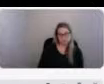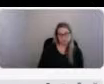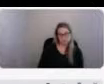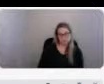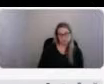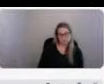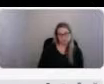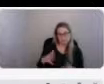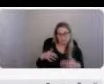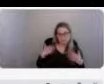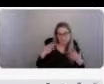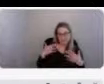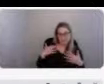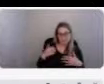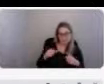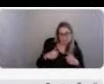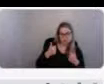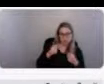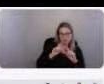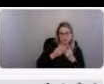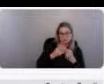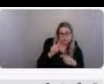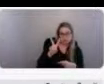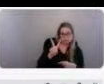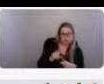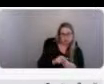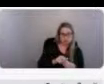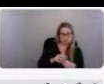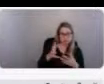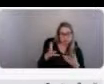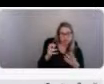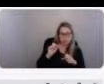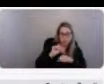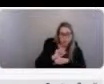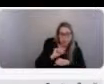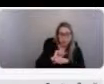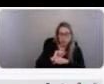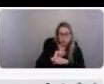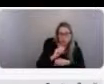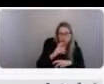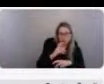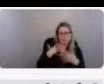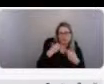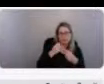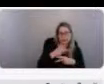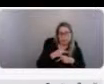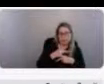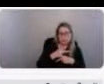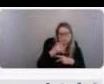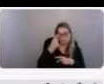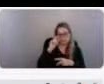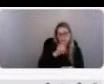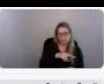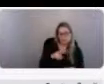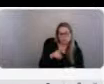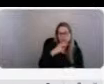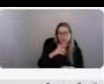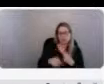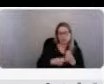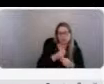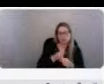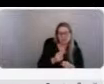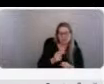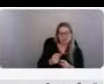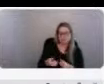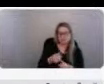uh i'm very happy to be leaving the district too i work in the hilton for 22 years usually officials don't really worry